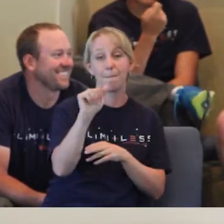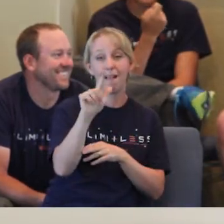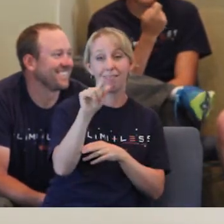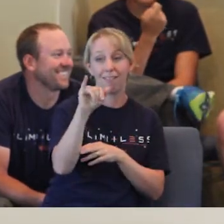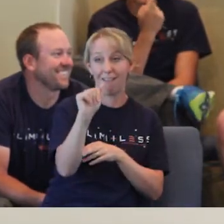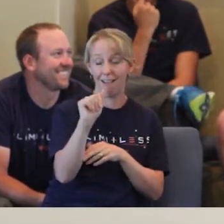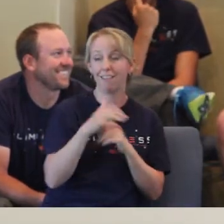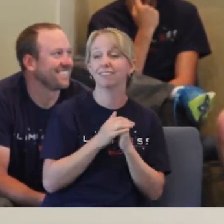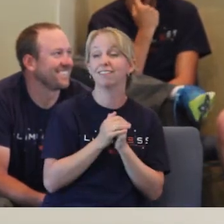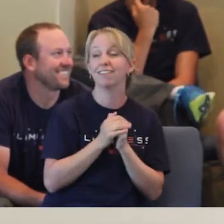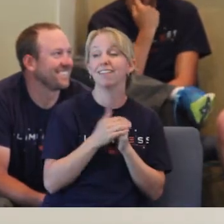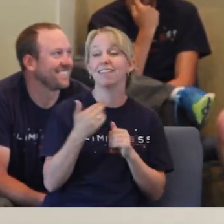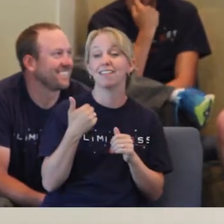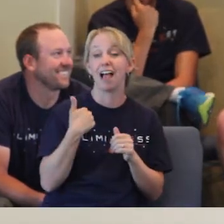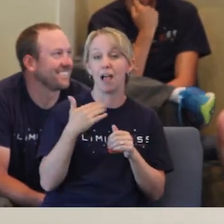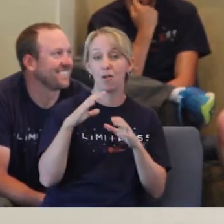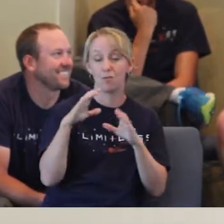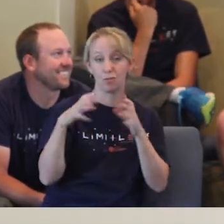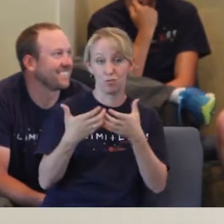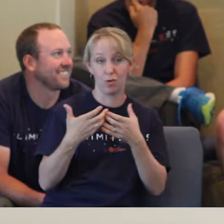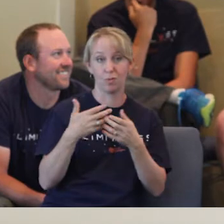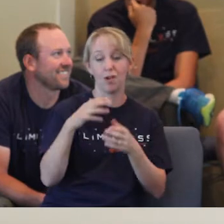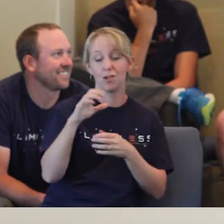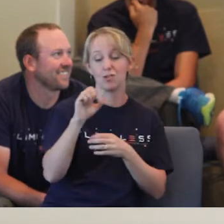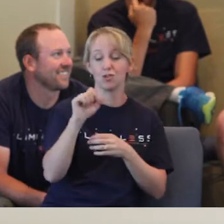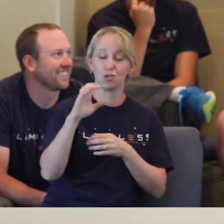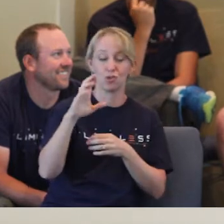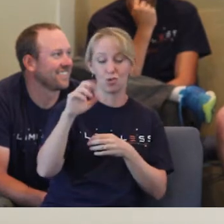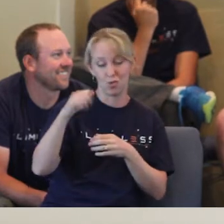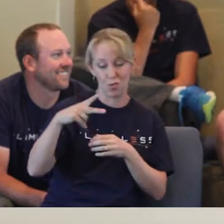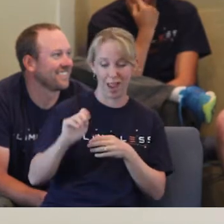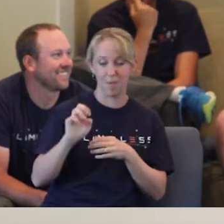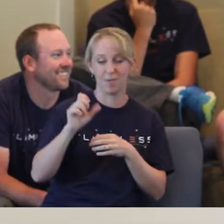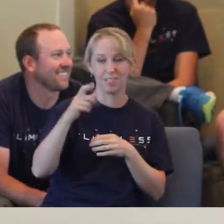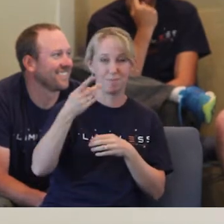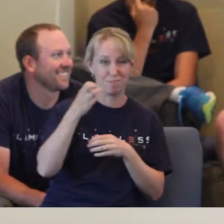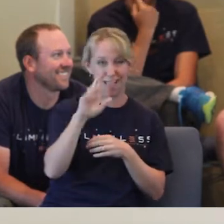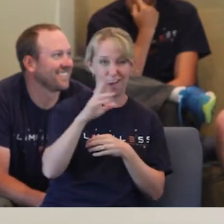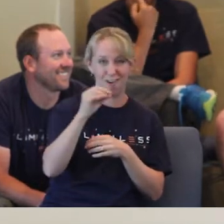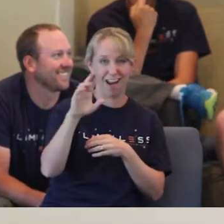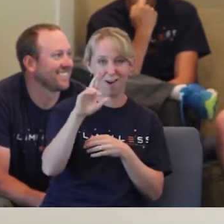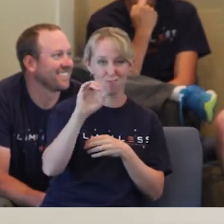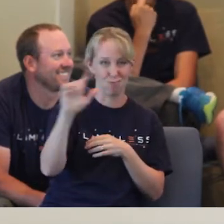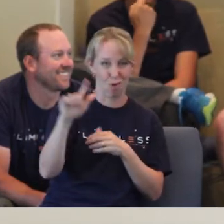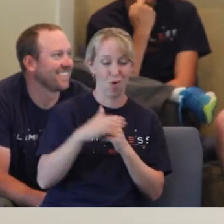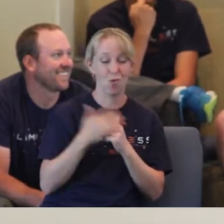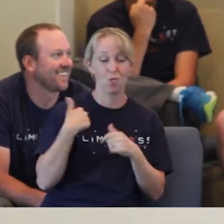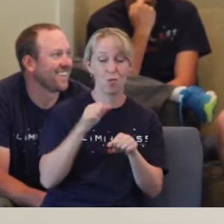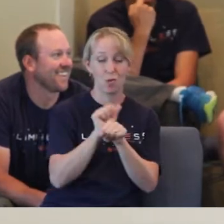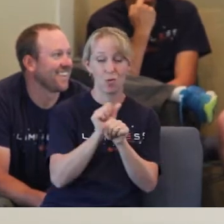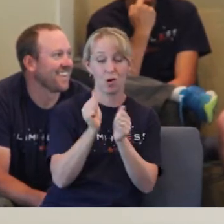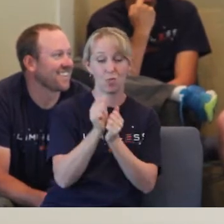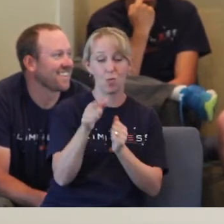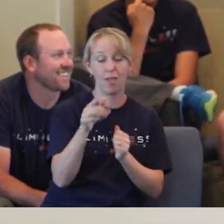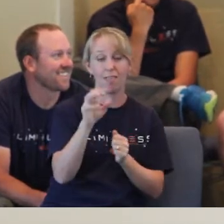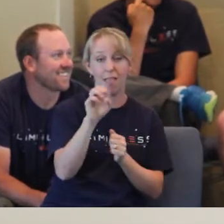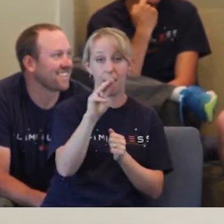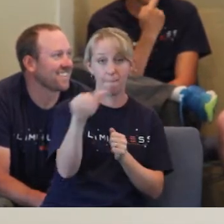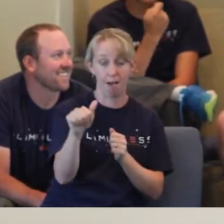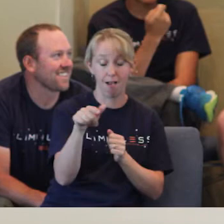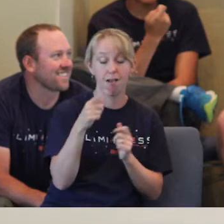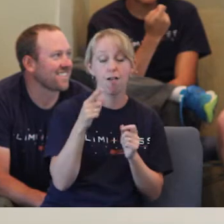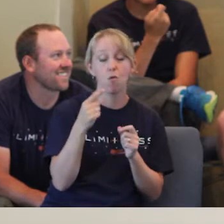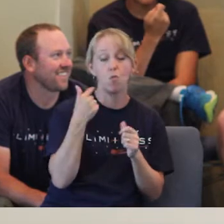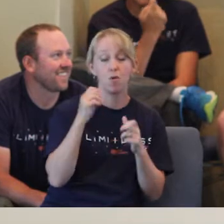Hello, my name is Malia, and I was on the crew Scrape, Splatter, and Roll, and we